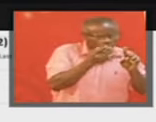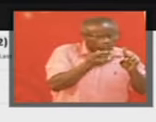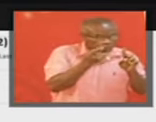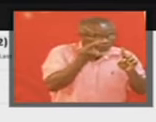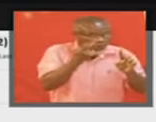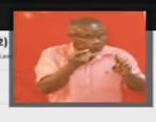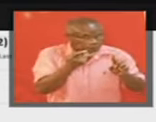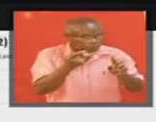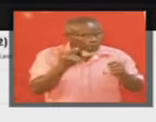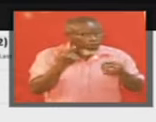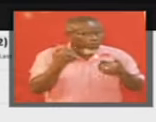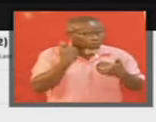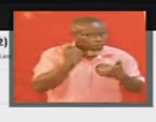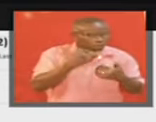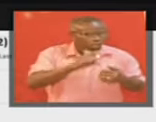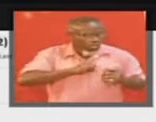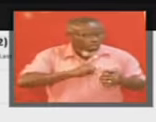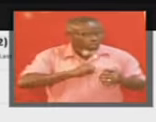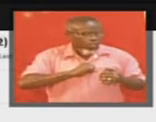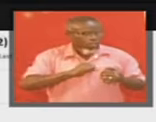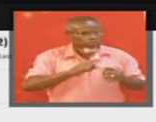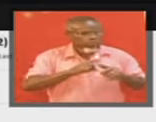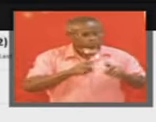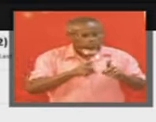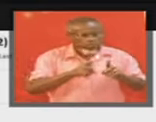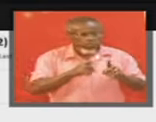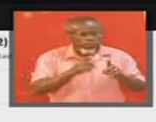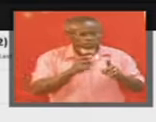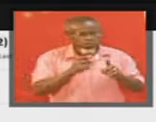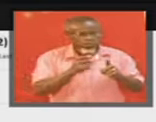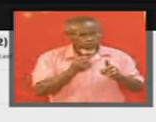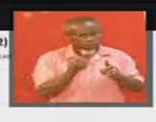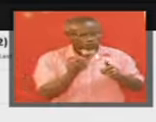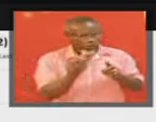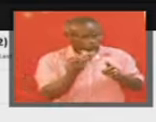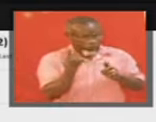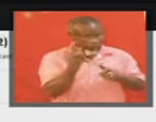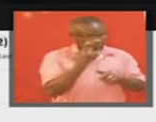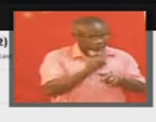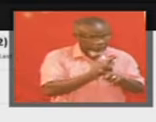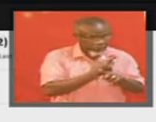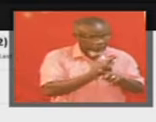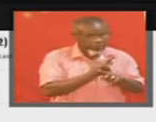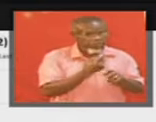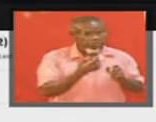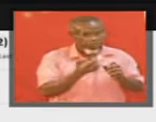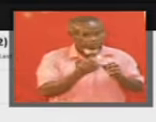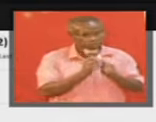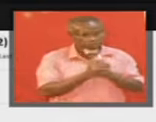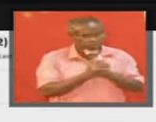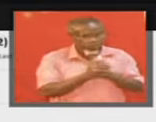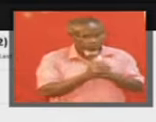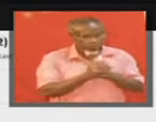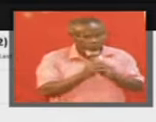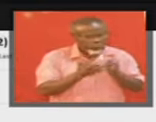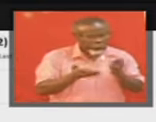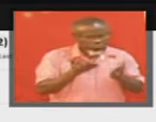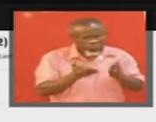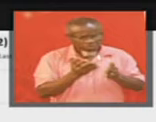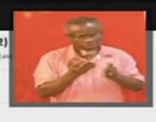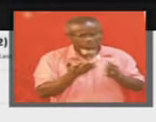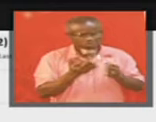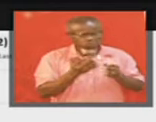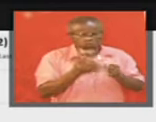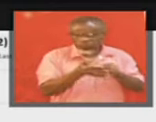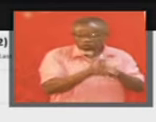the average, not the maximal, the average incubation period of the COVID-19 virus is approximately 5 to